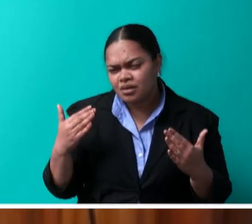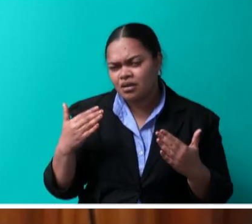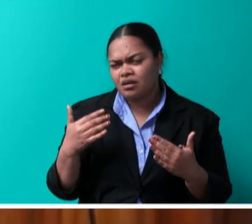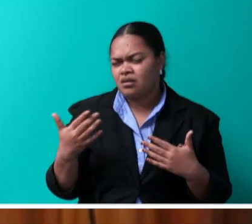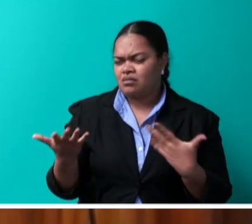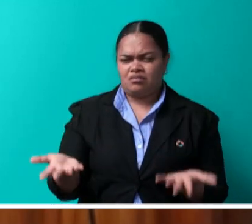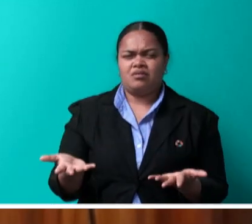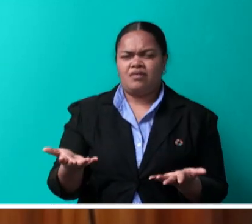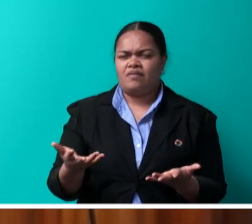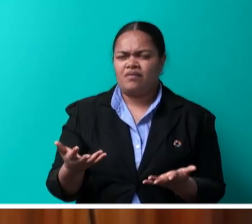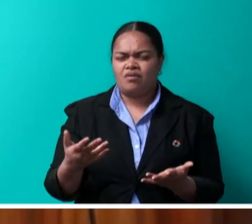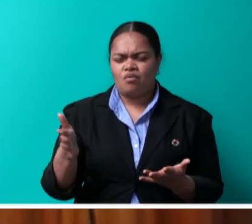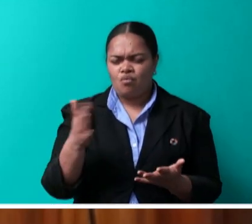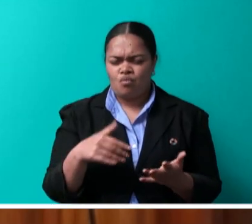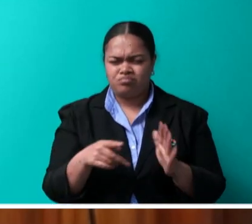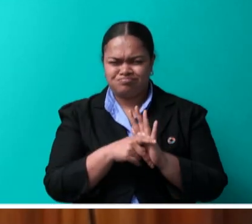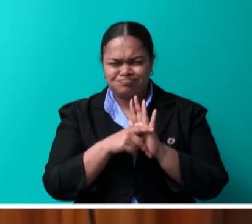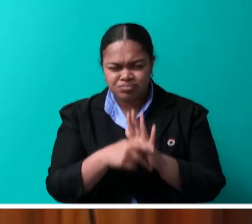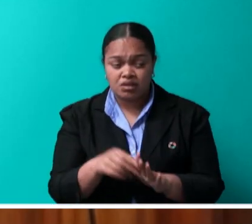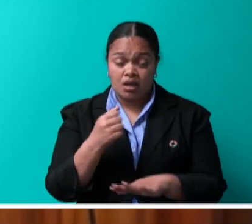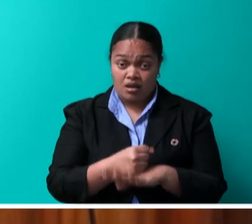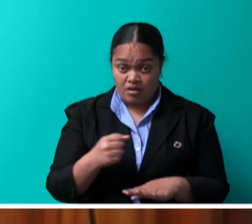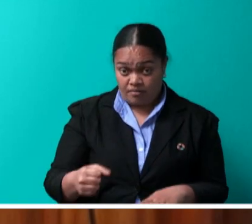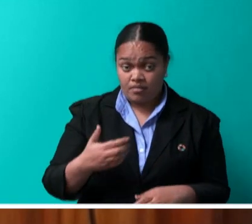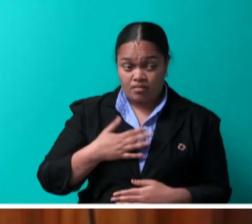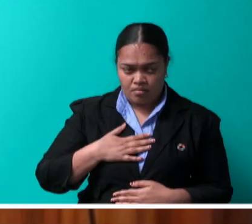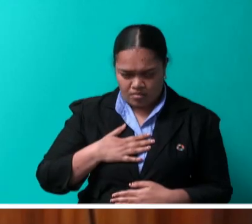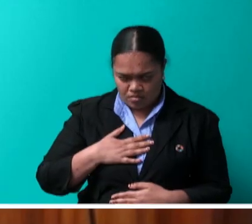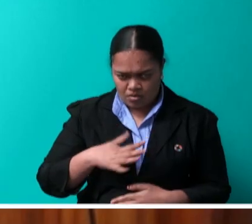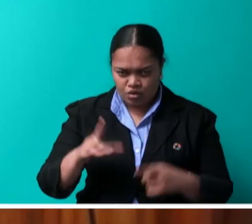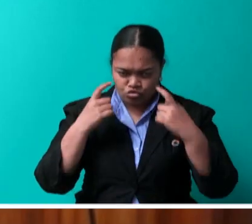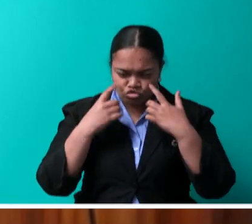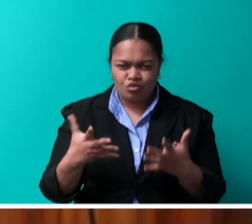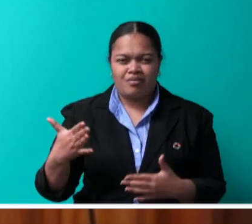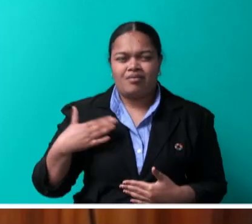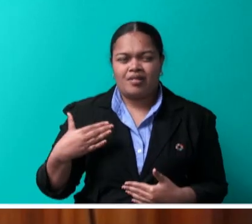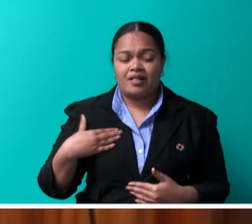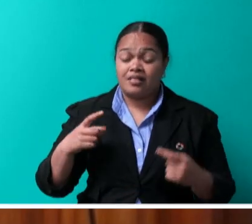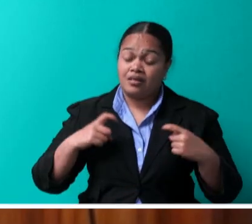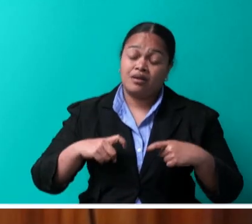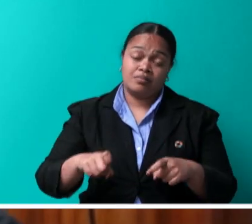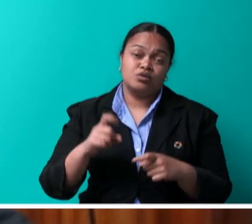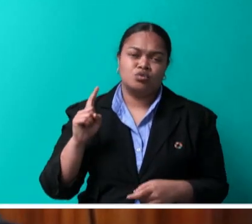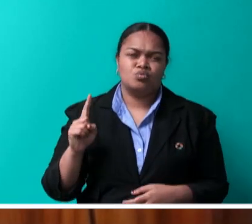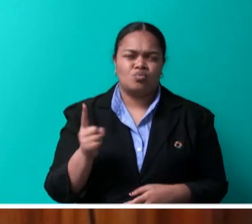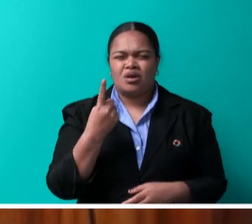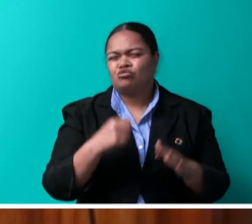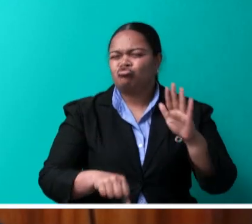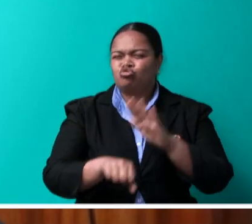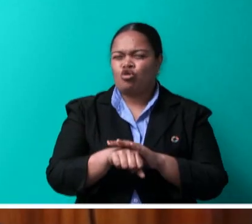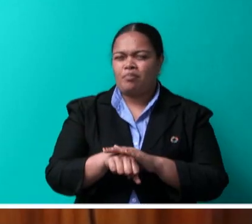ongoing fiscal pressures, government has once again demonstrated that health remains one of its top